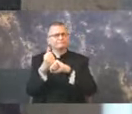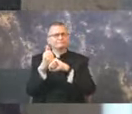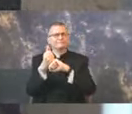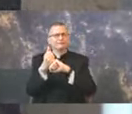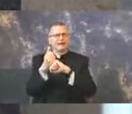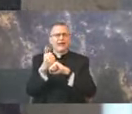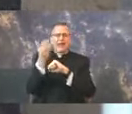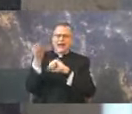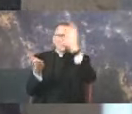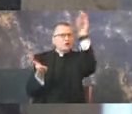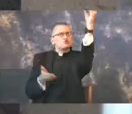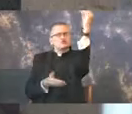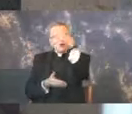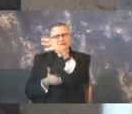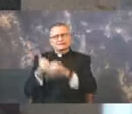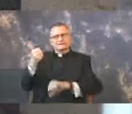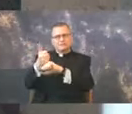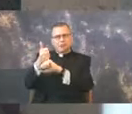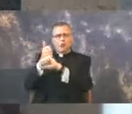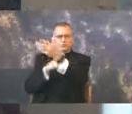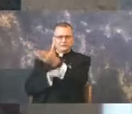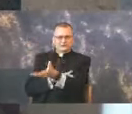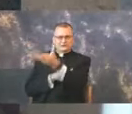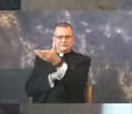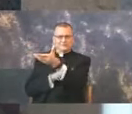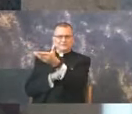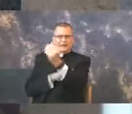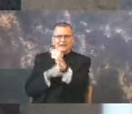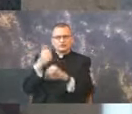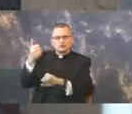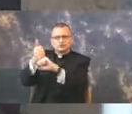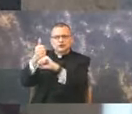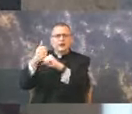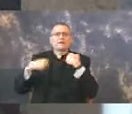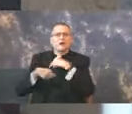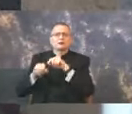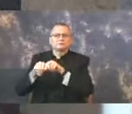unique grace to strengthen all of his brothers and sisters.